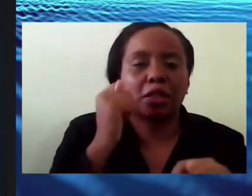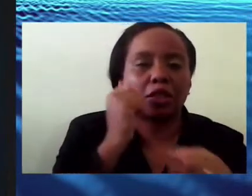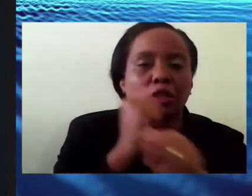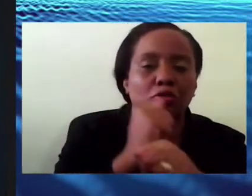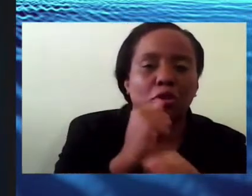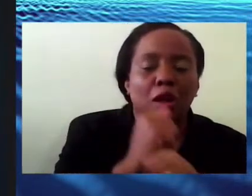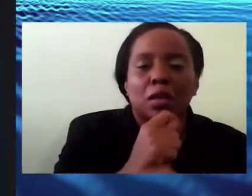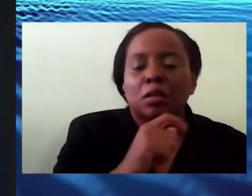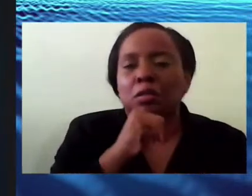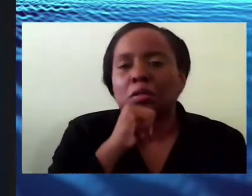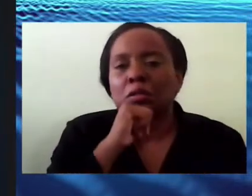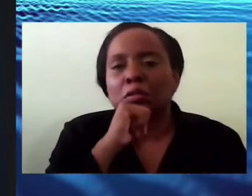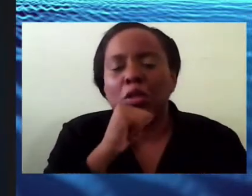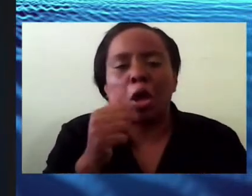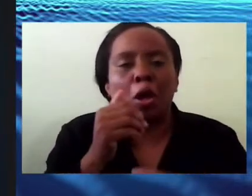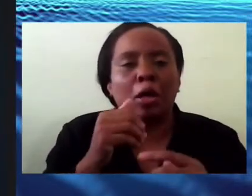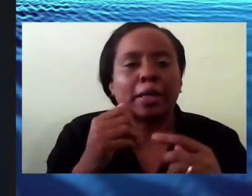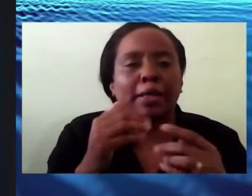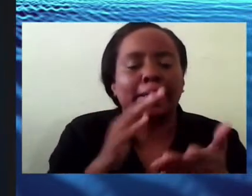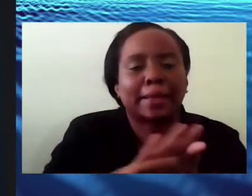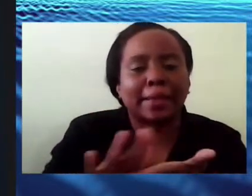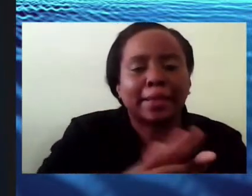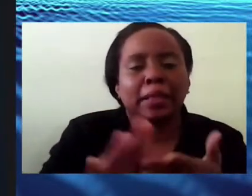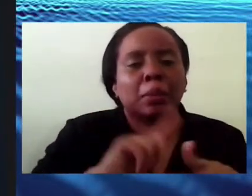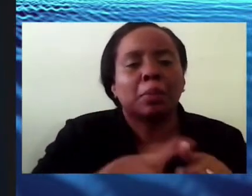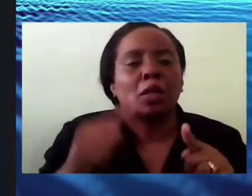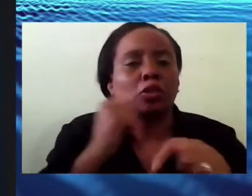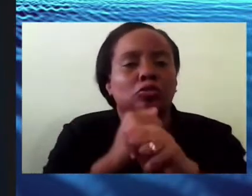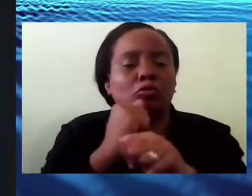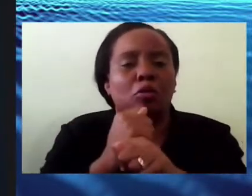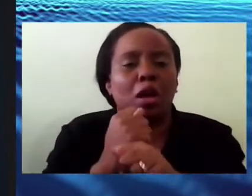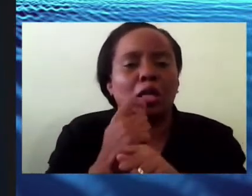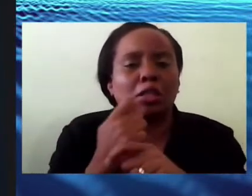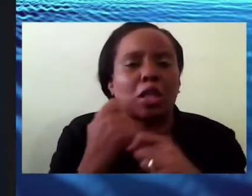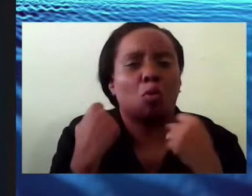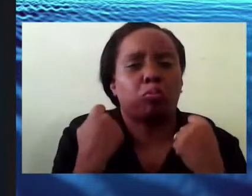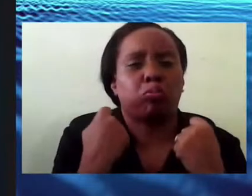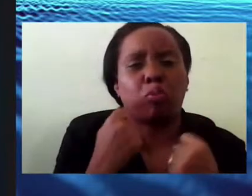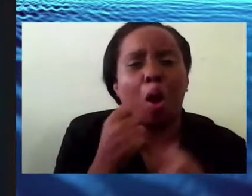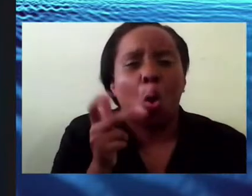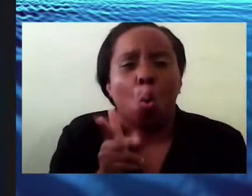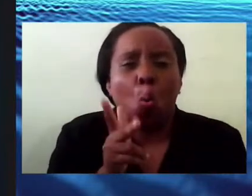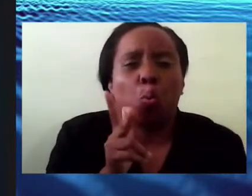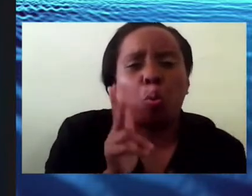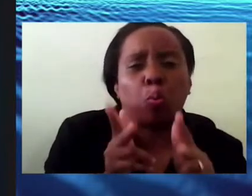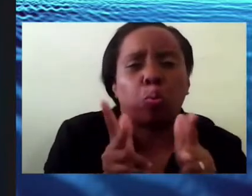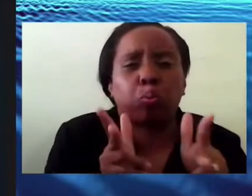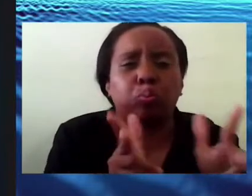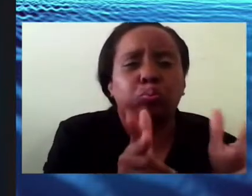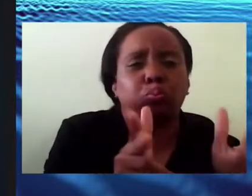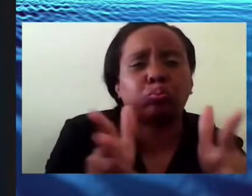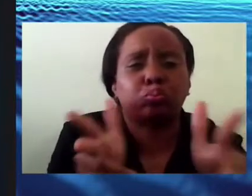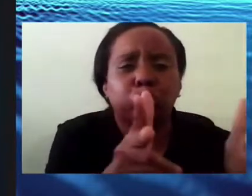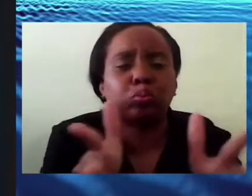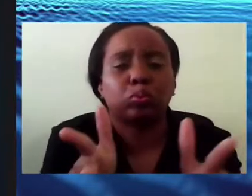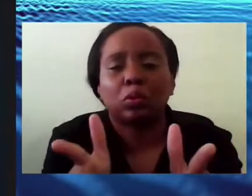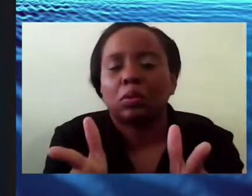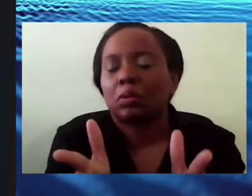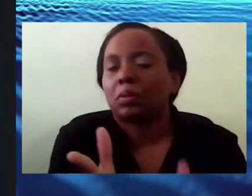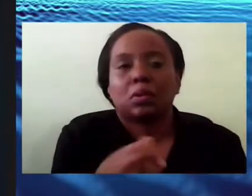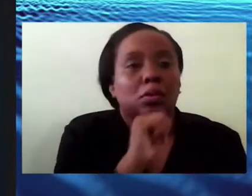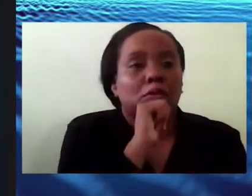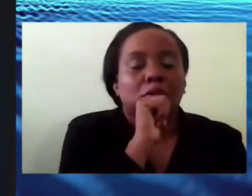persons were drag racing on the runway and wasting time and wasting money. Nothing can be